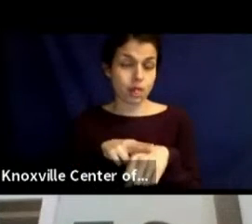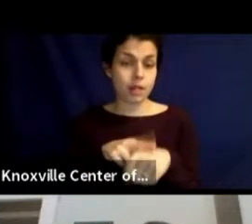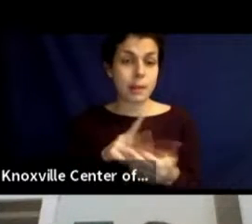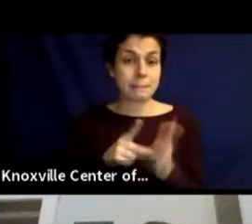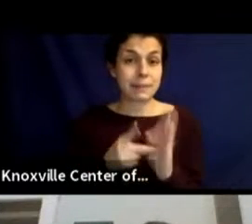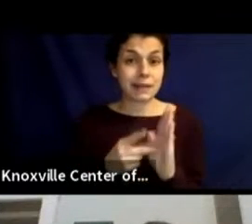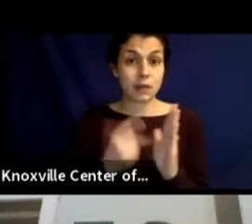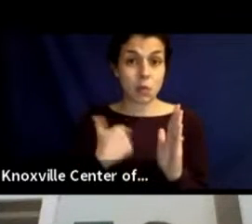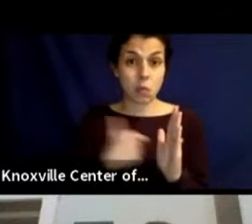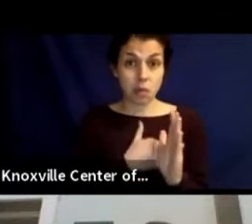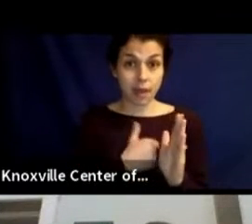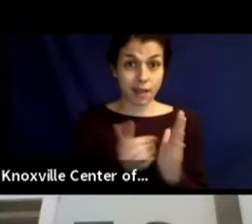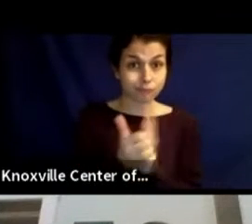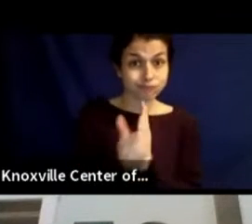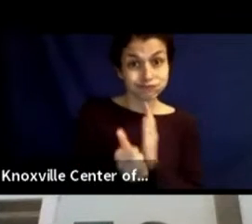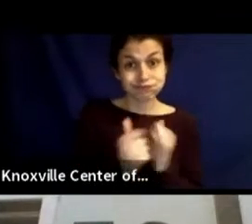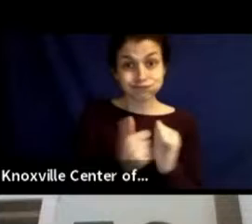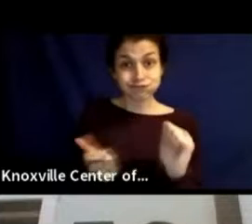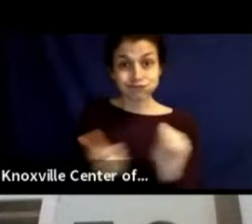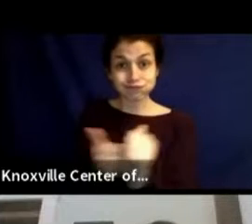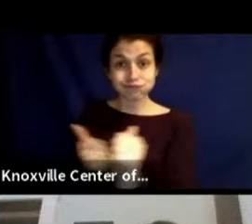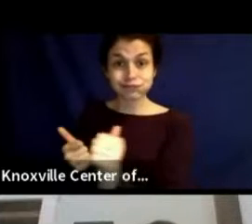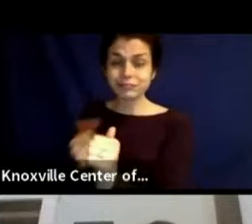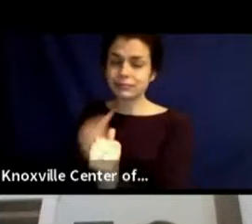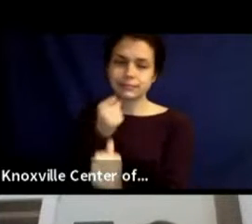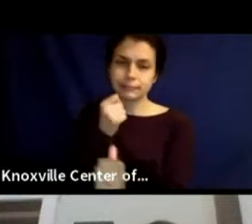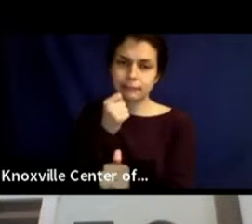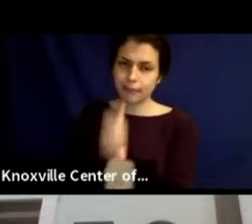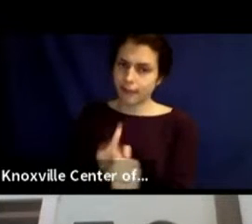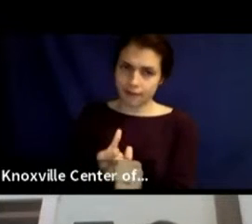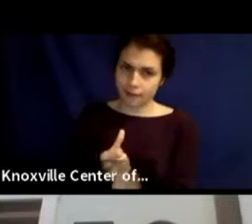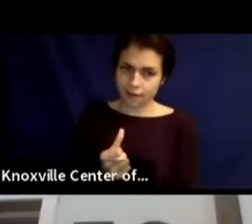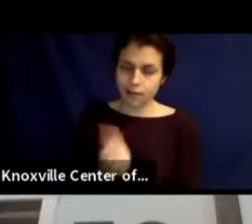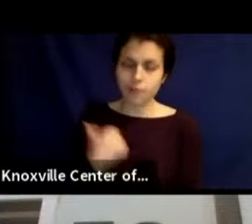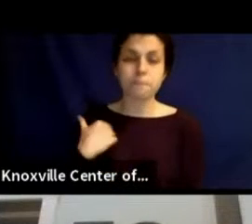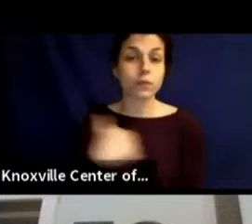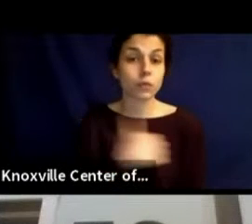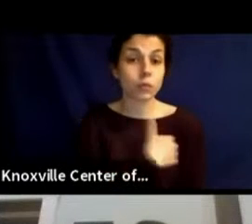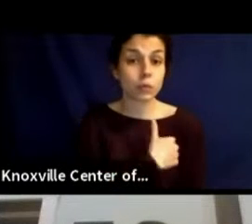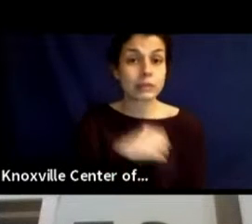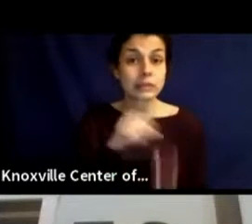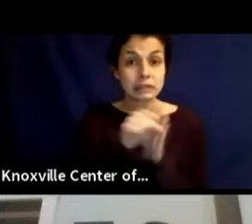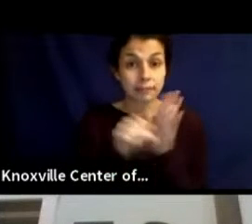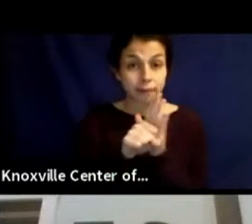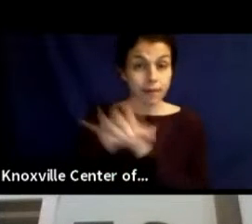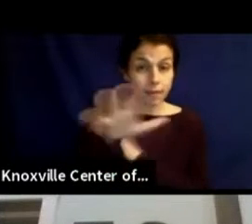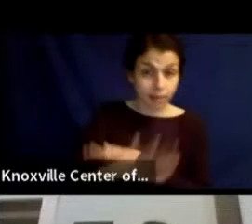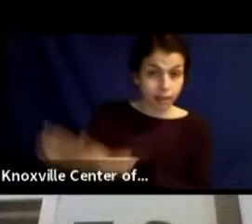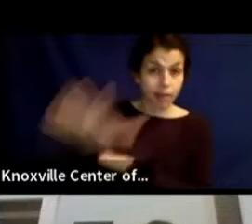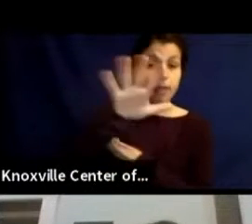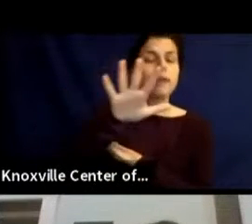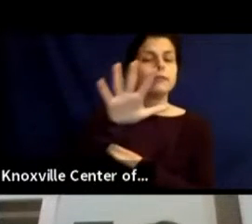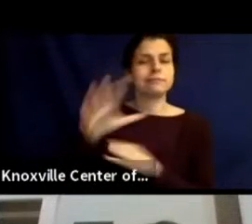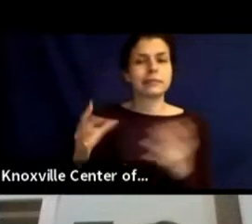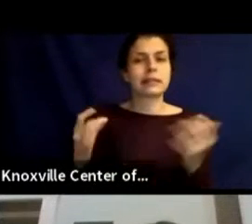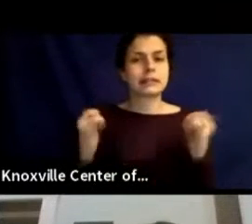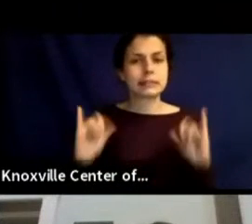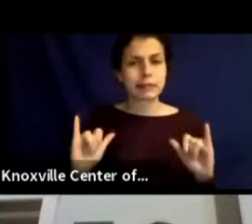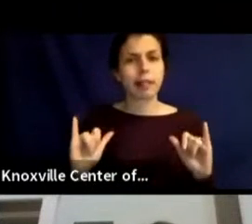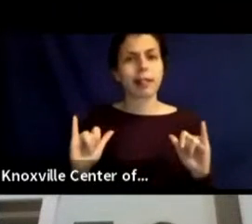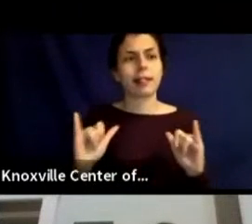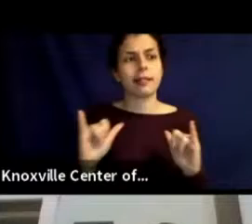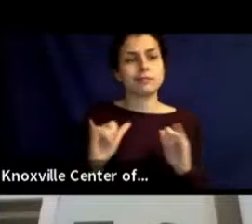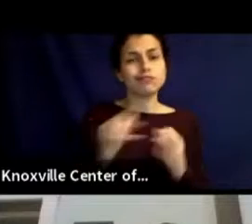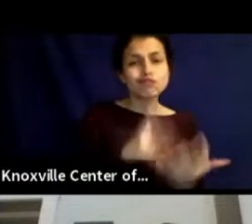a great job on that aspect. We are, as a state, unfortunately, still getting together a little bit